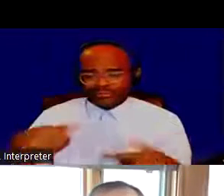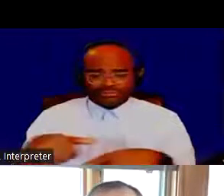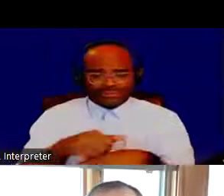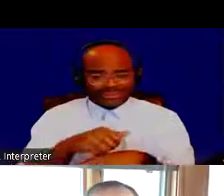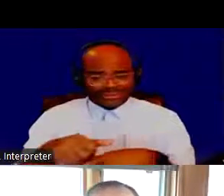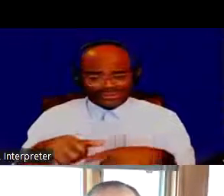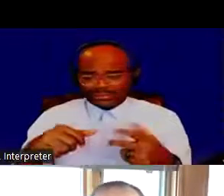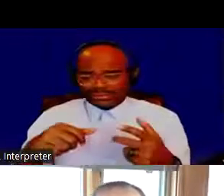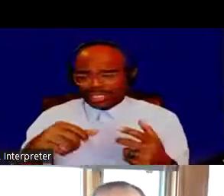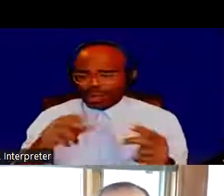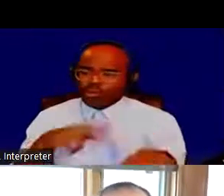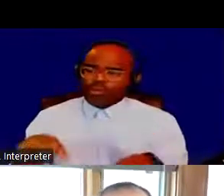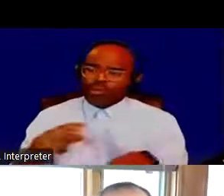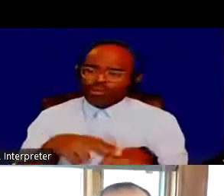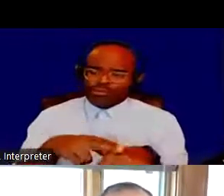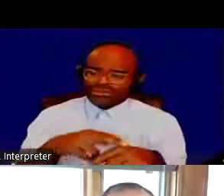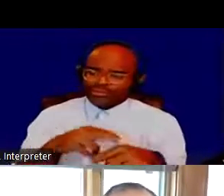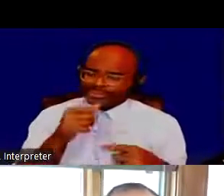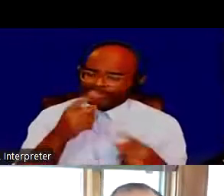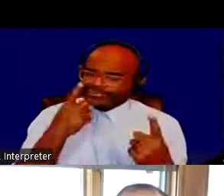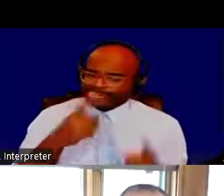firmly established.